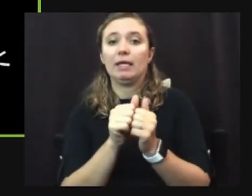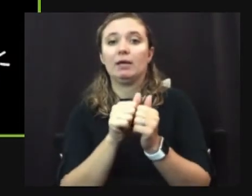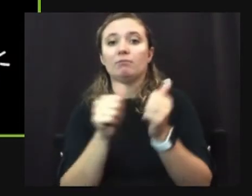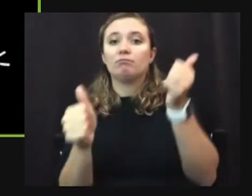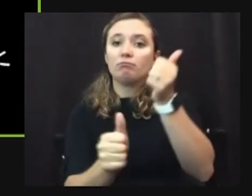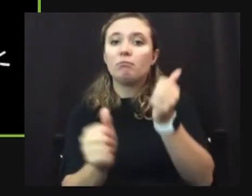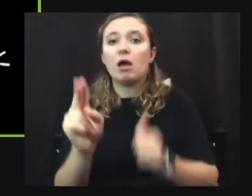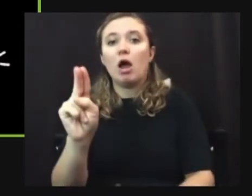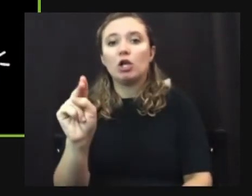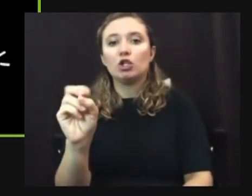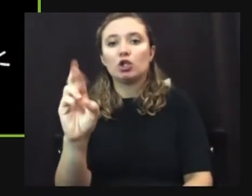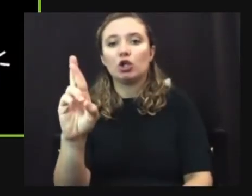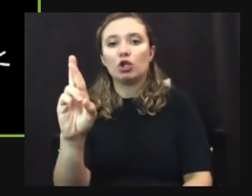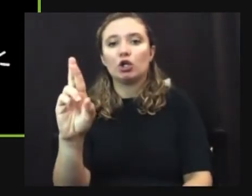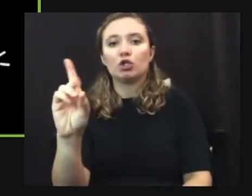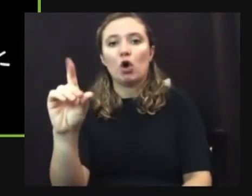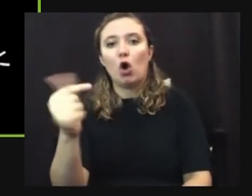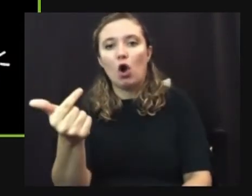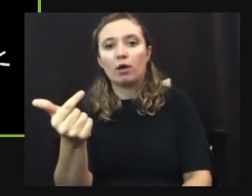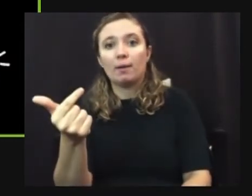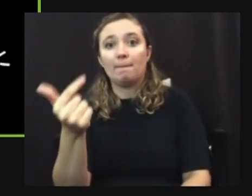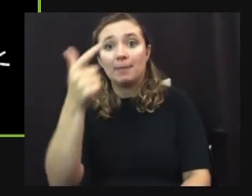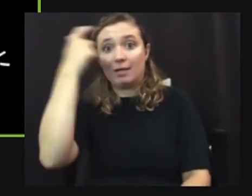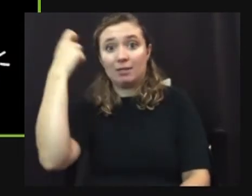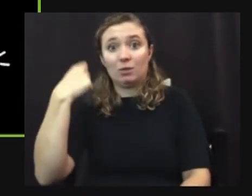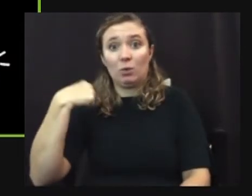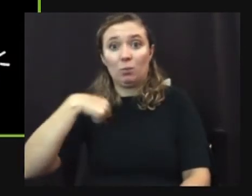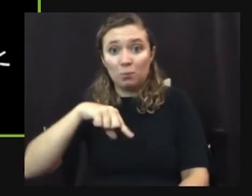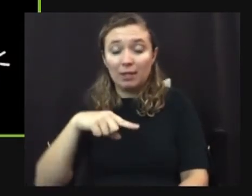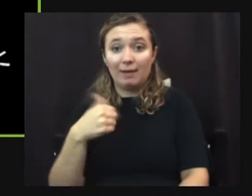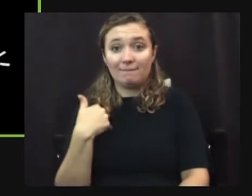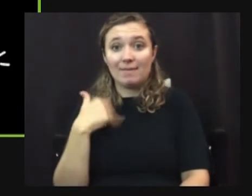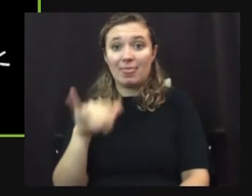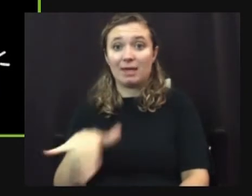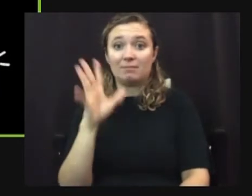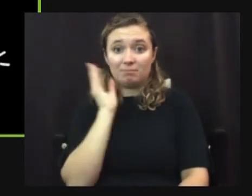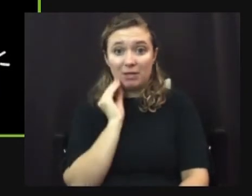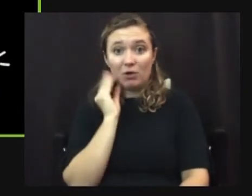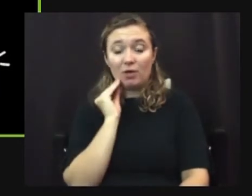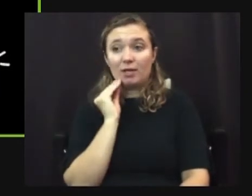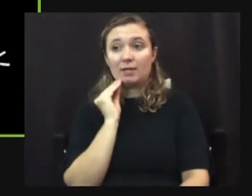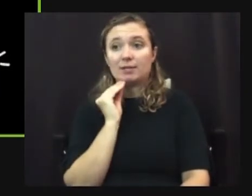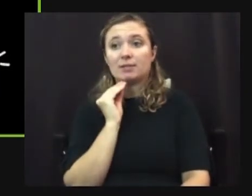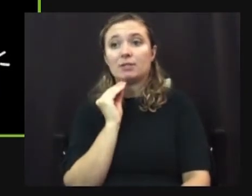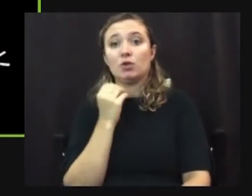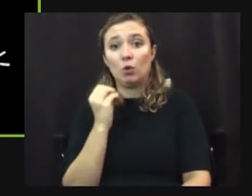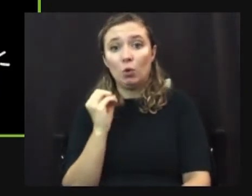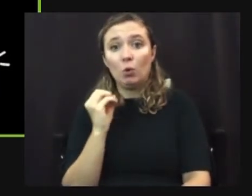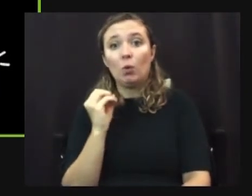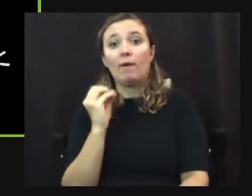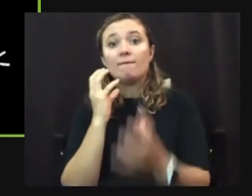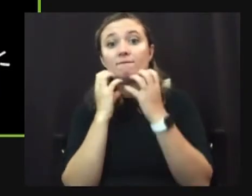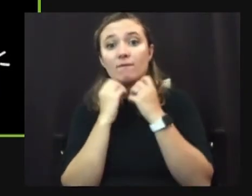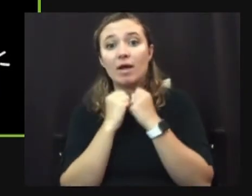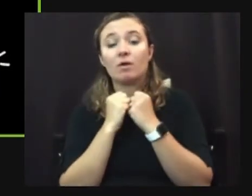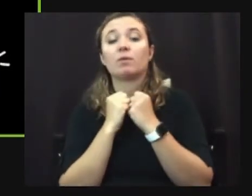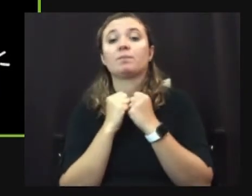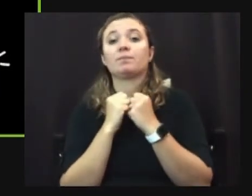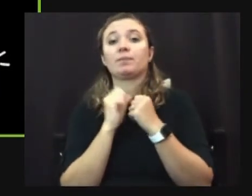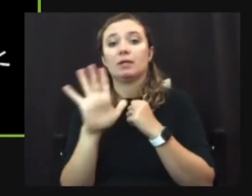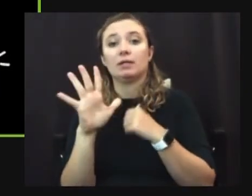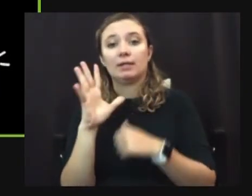because we have been the underdog. That's our value. And we tend to have a